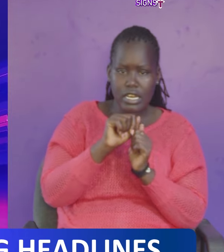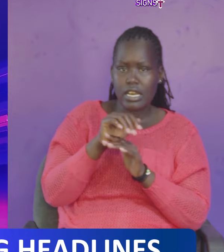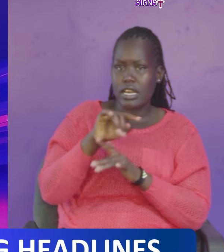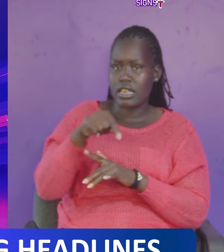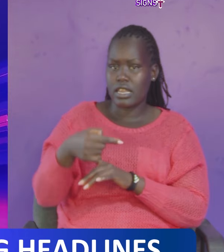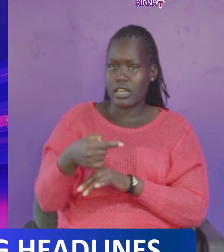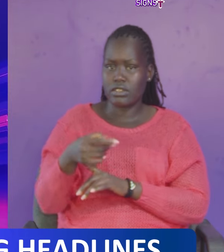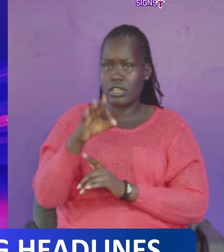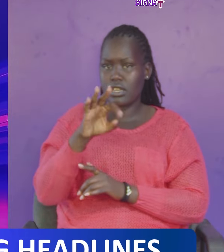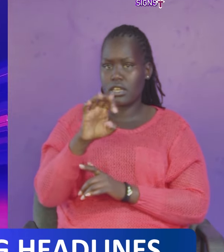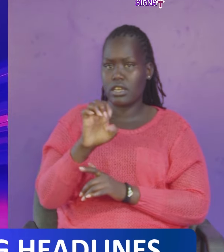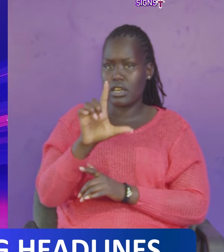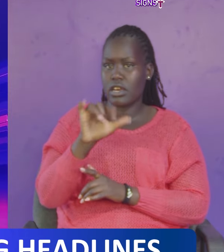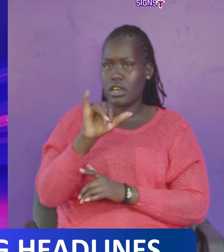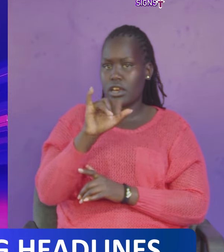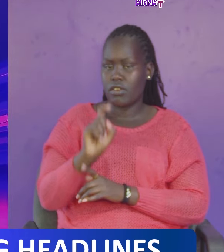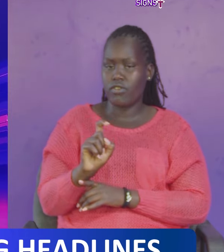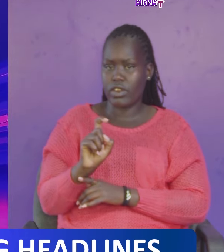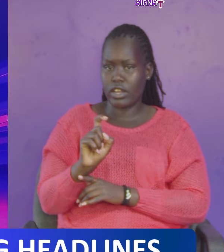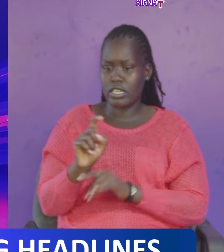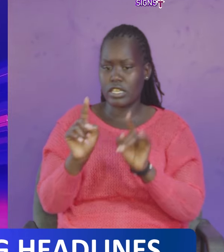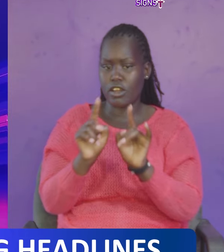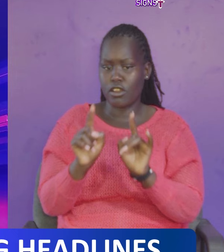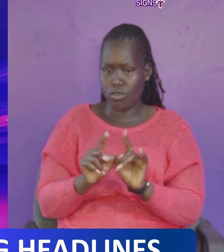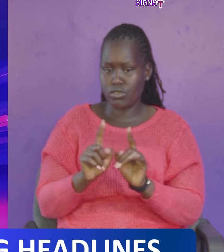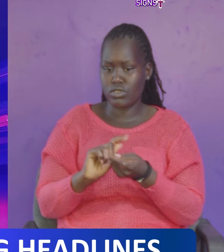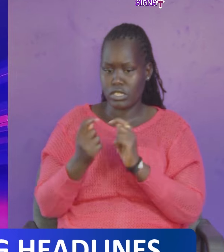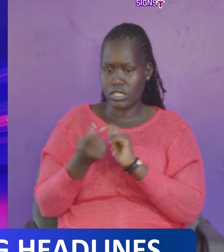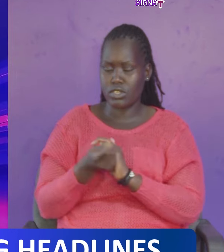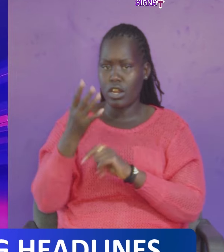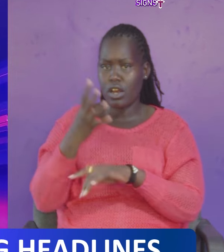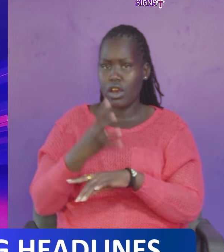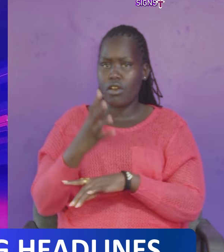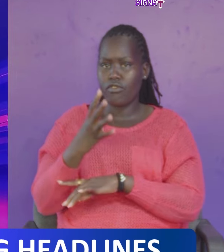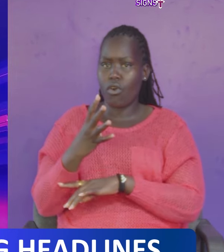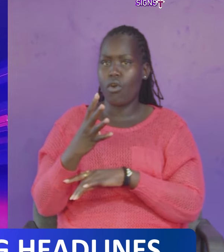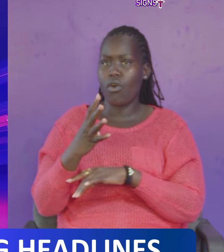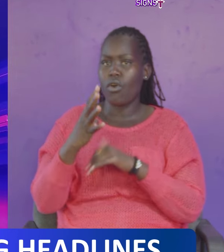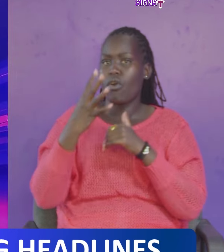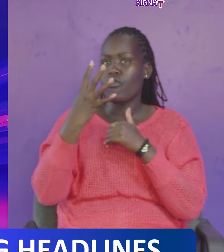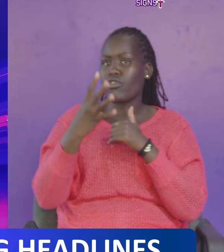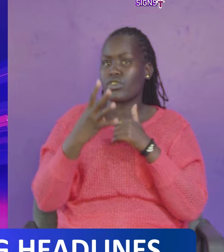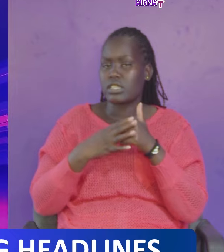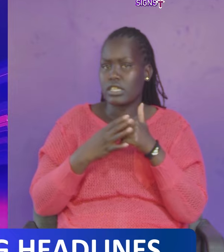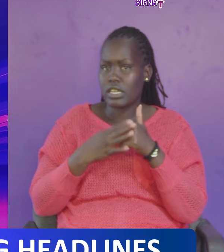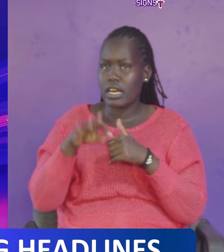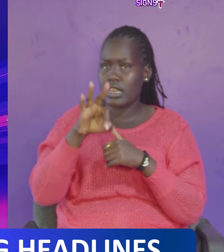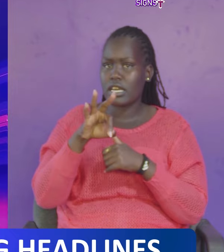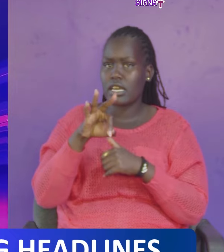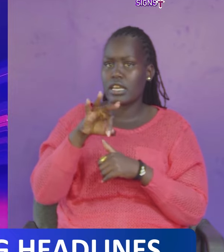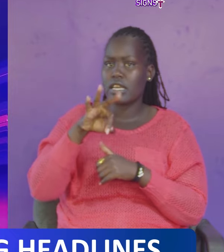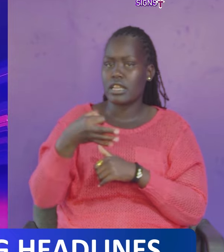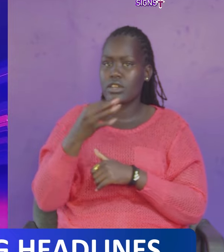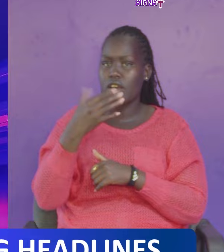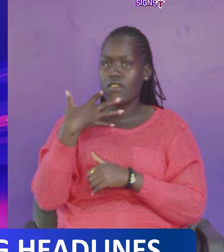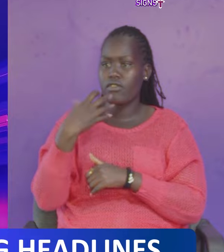Kimutai Magut. Further transactions followed at 4:49 a.m. 3,500 was sent to the